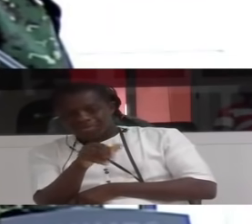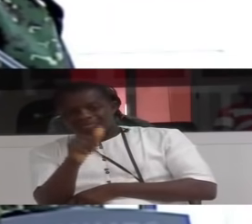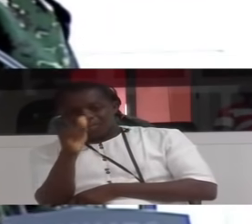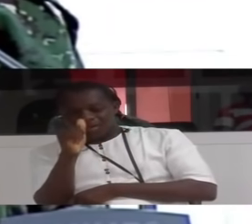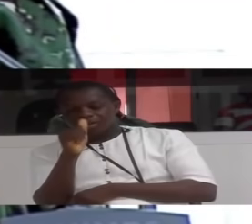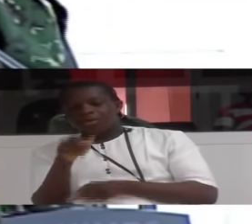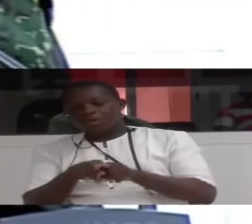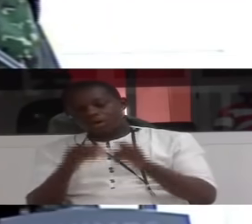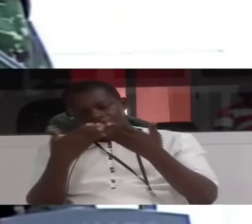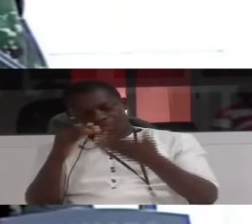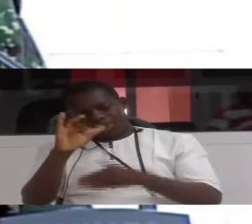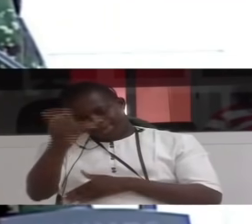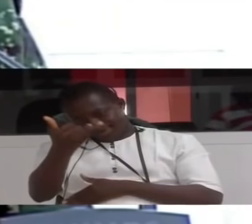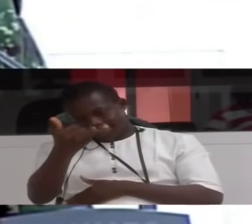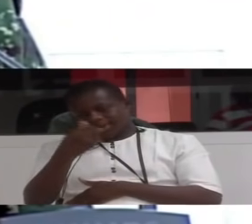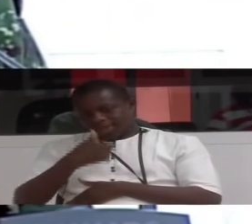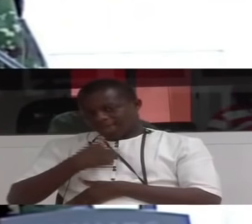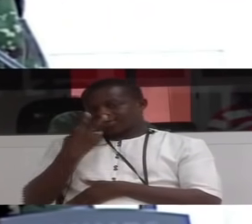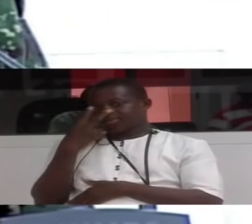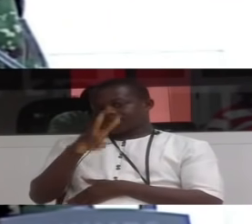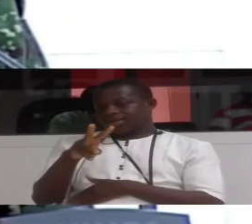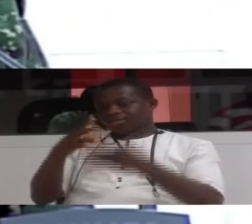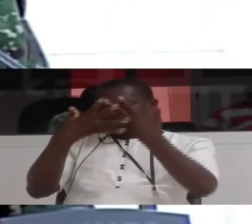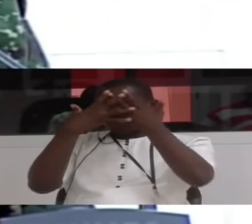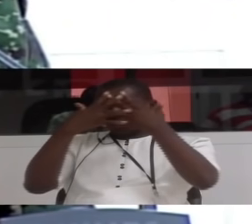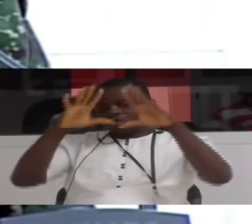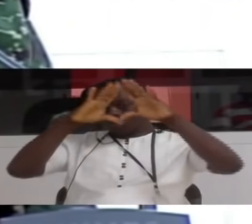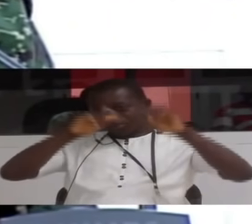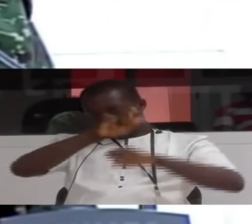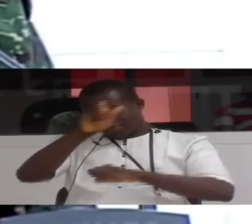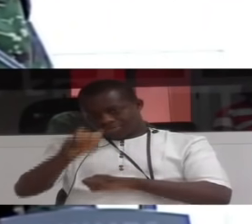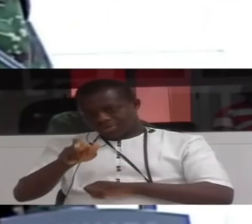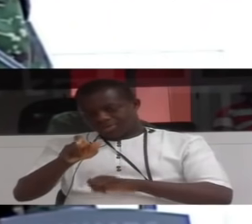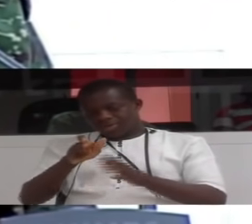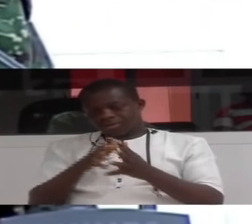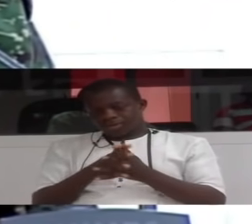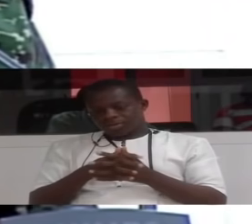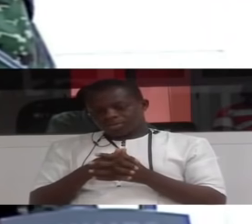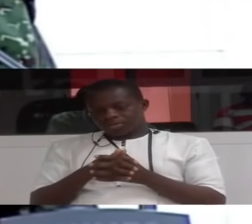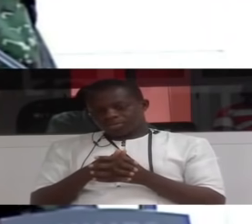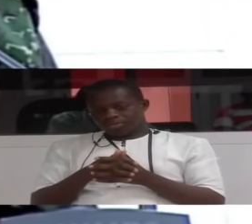Prison officer. So after seeing him, I went back to him and said to him, yes, I have seen a prison